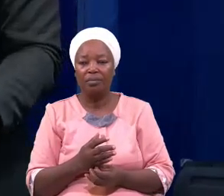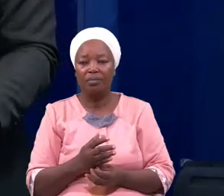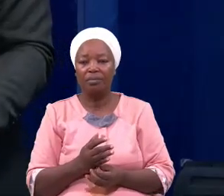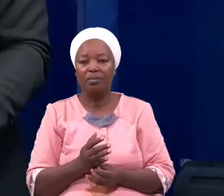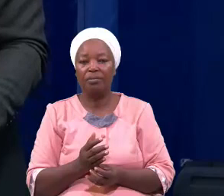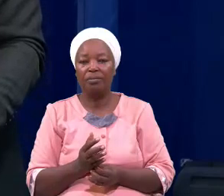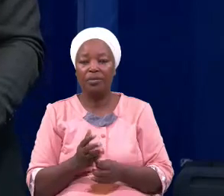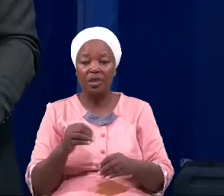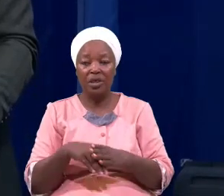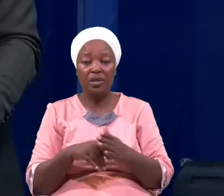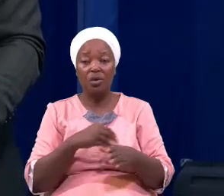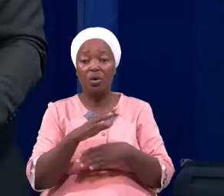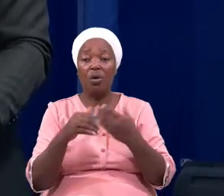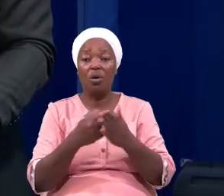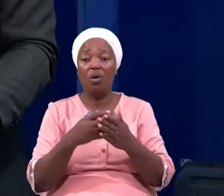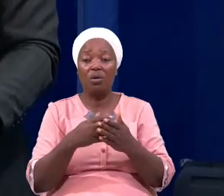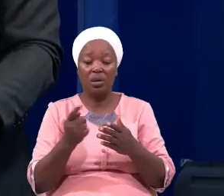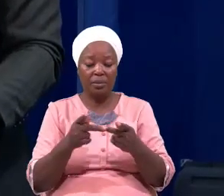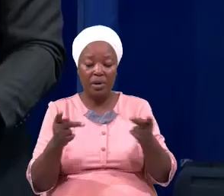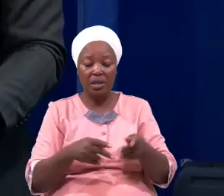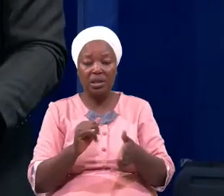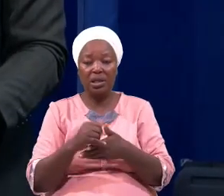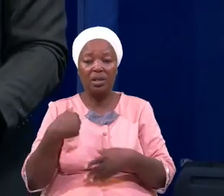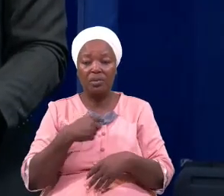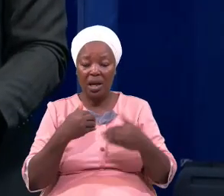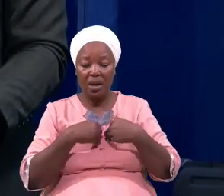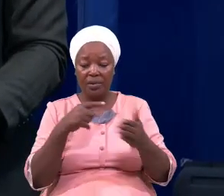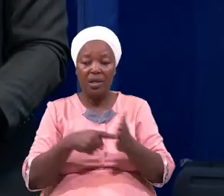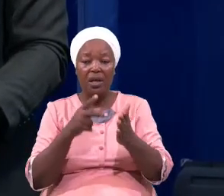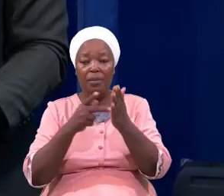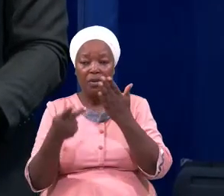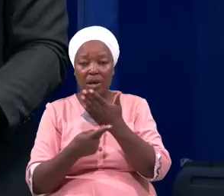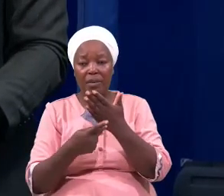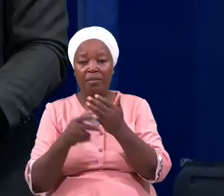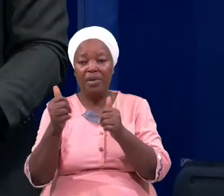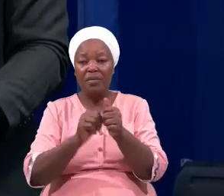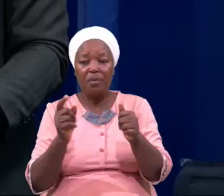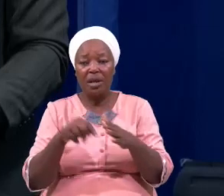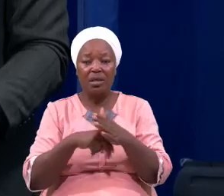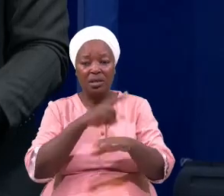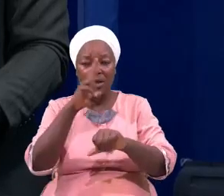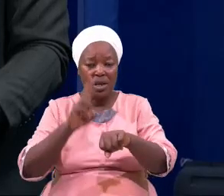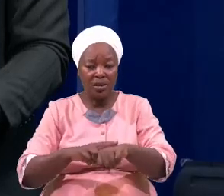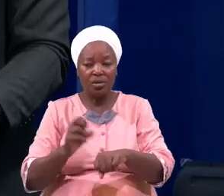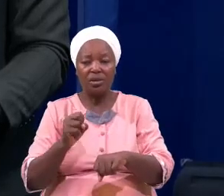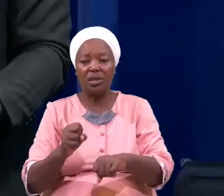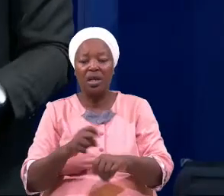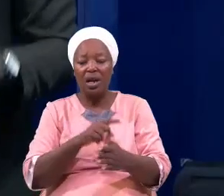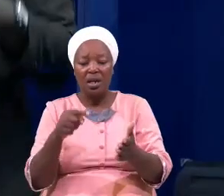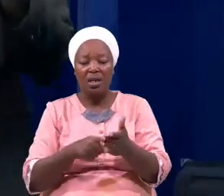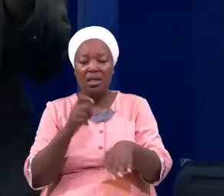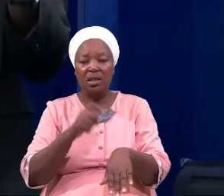In all the centers where we are holding it, all over the nations, please, this time is very